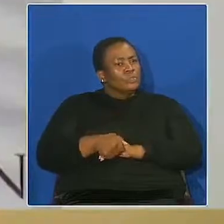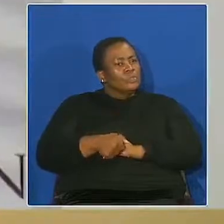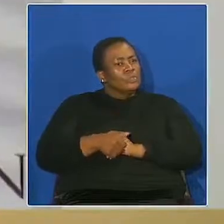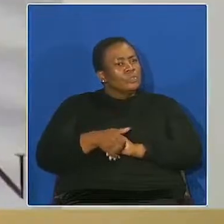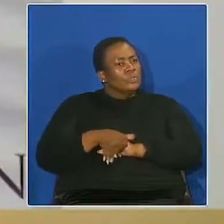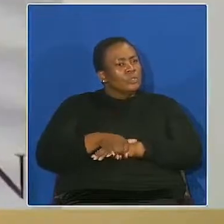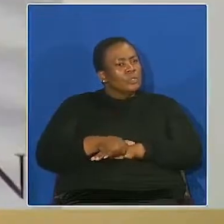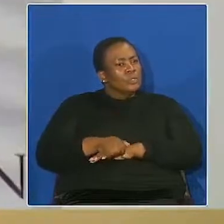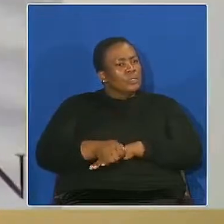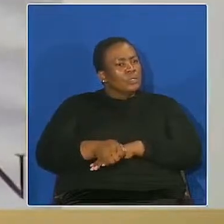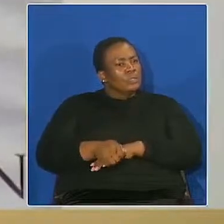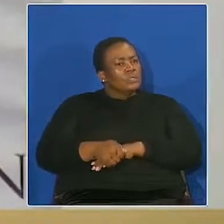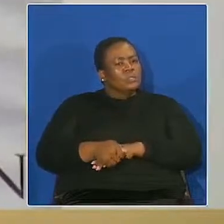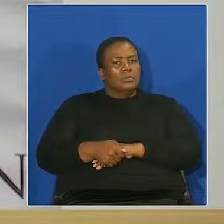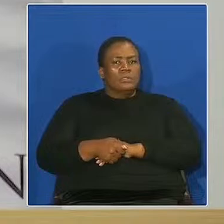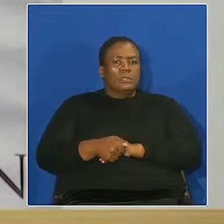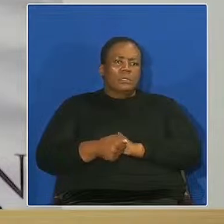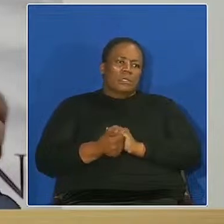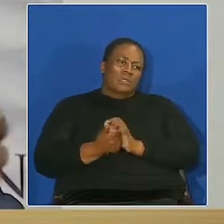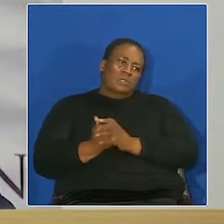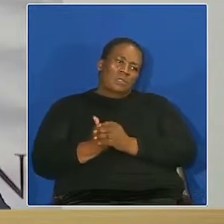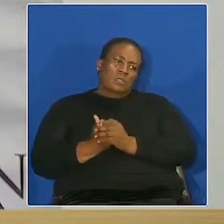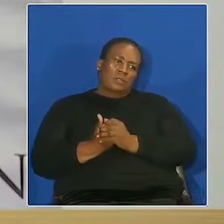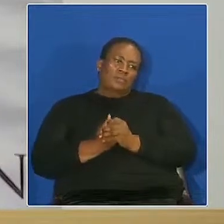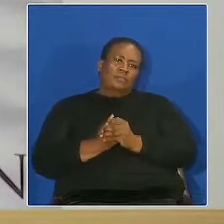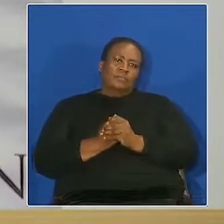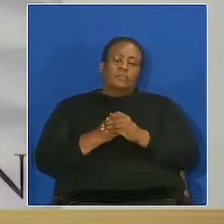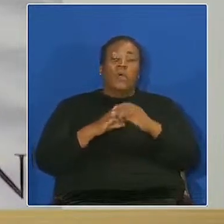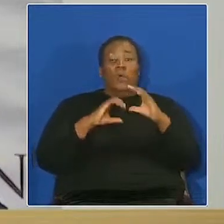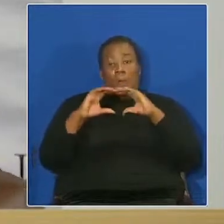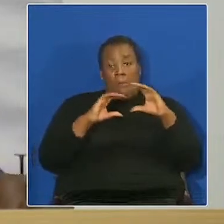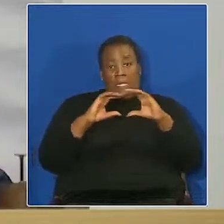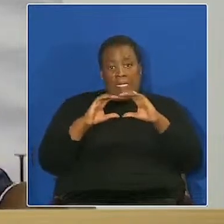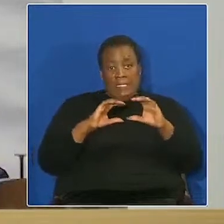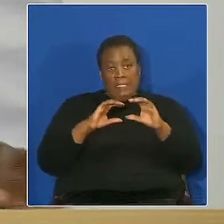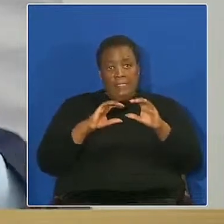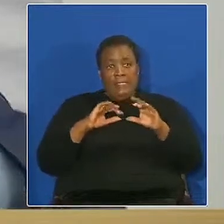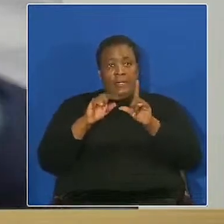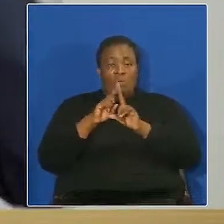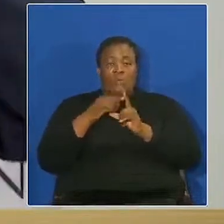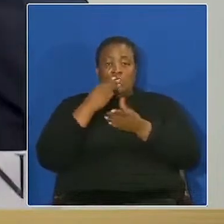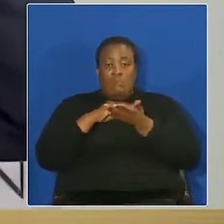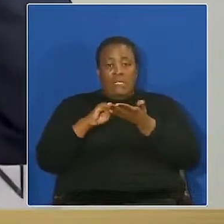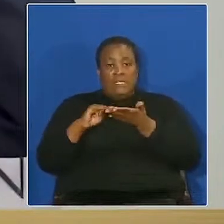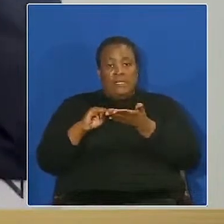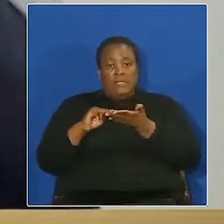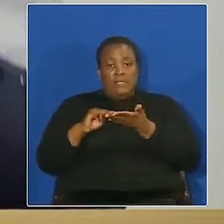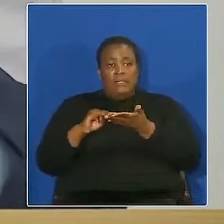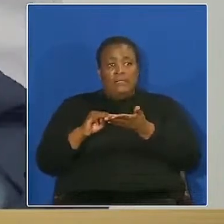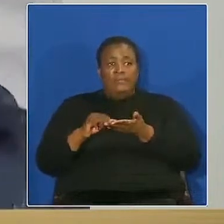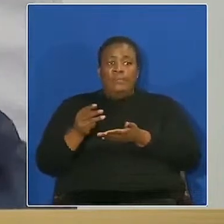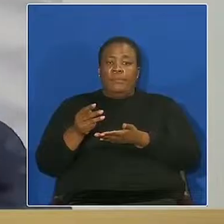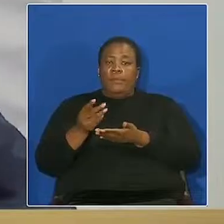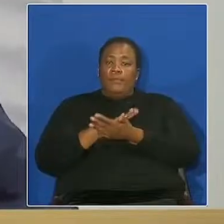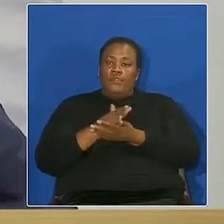The communication as well as the messages exchanged between the two